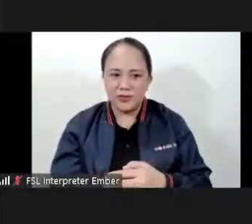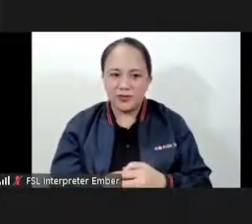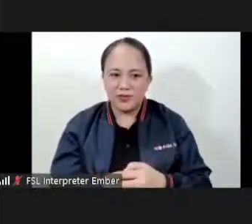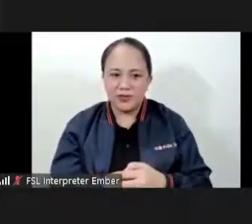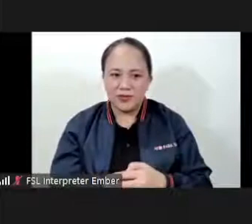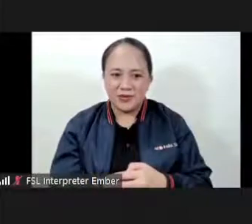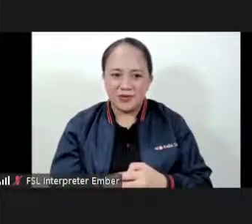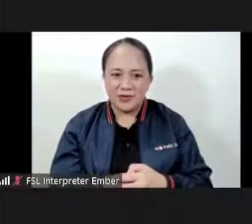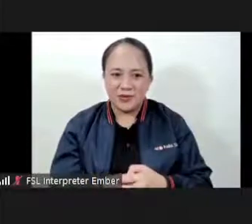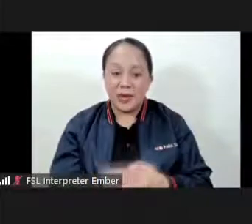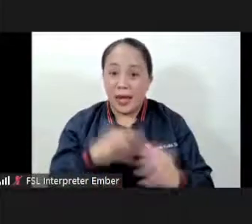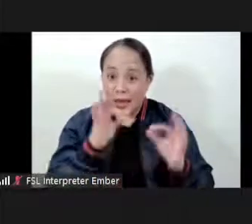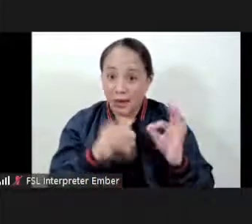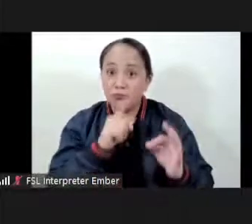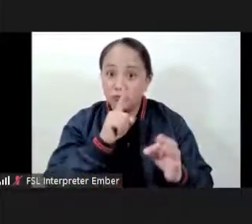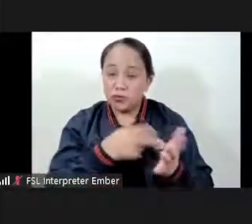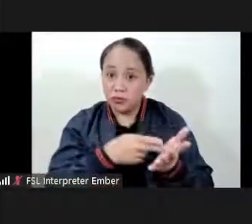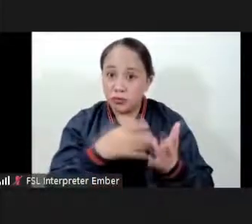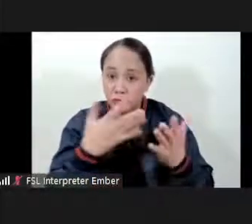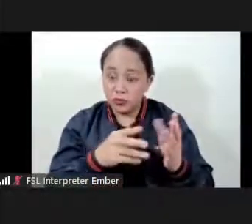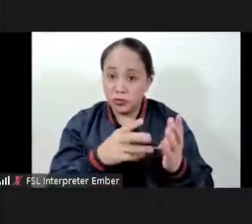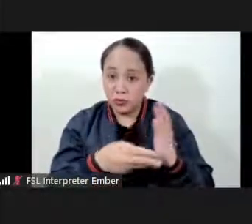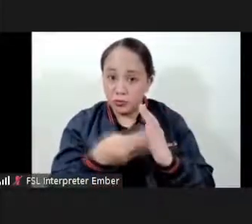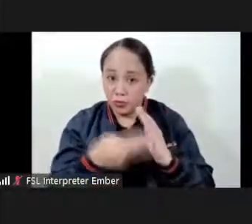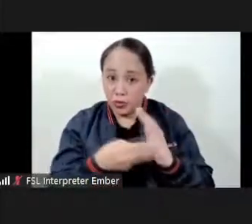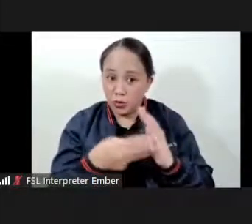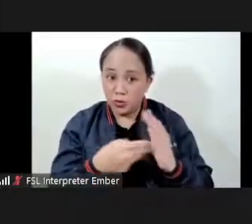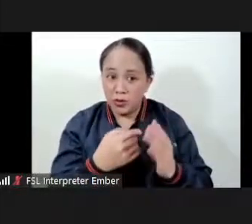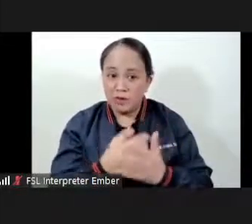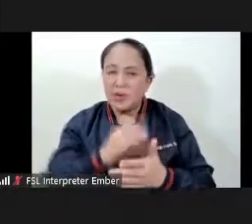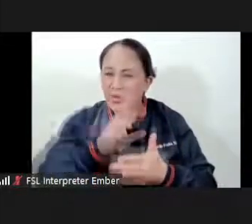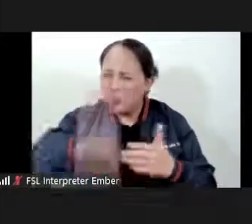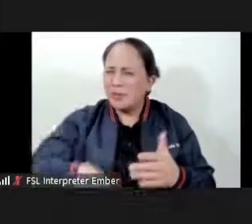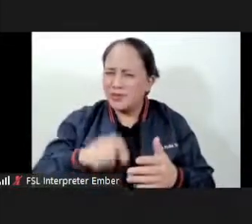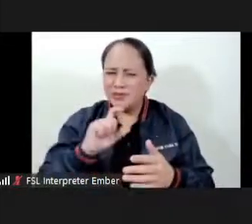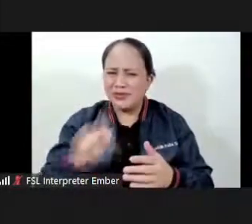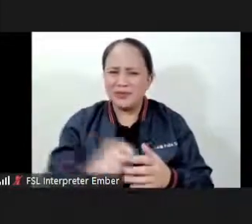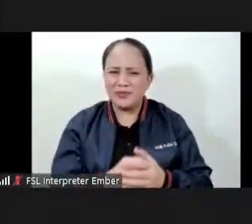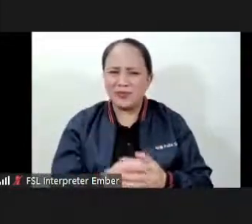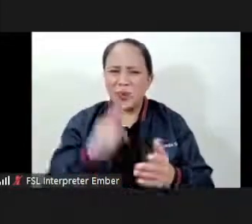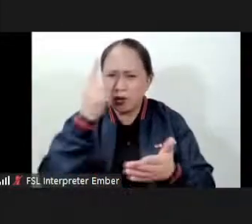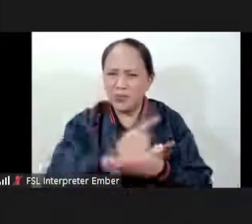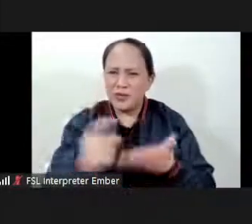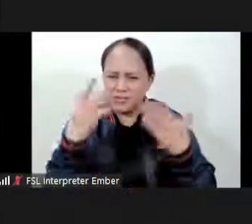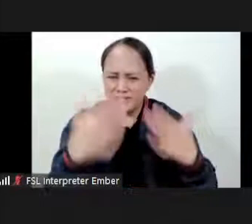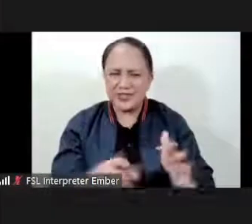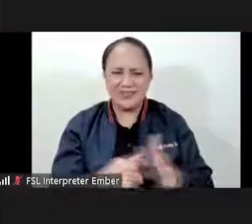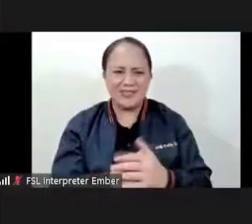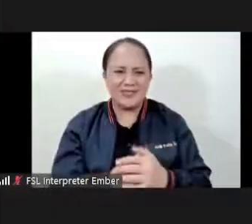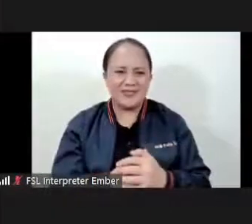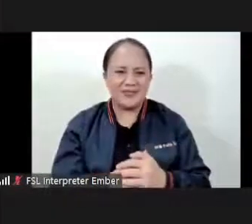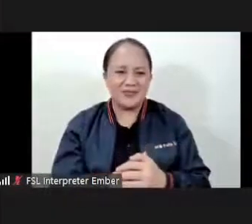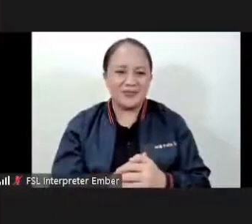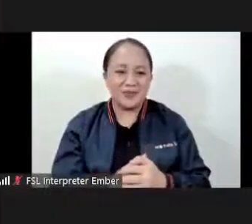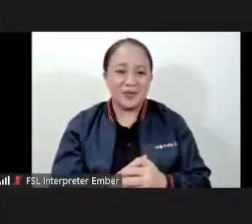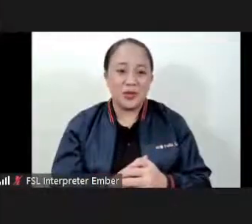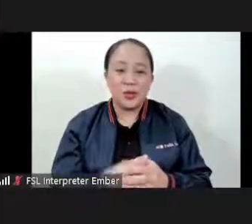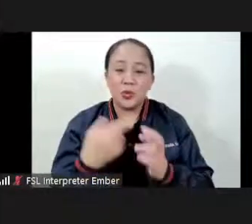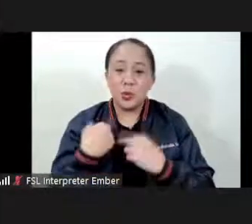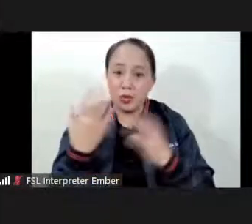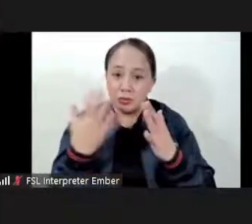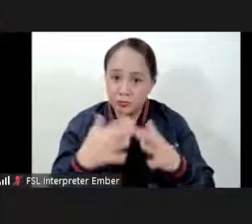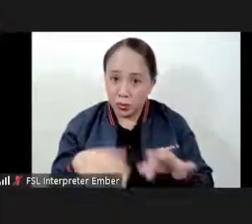pag ginawa niyo po yung module, sinimulan niyo, matatapos niyo kaagad, isang linggo lang. Your tasks are crucial